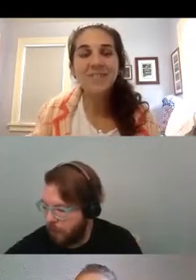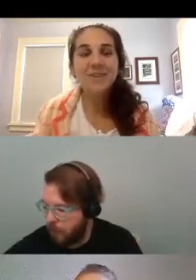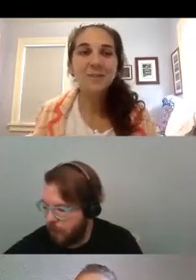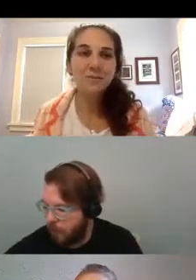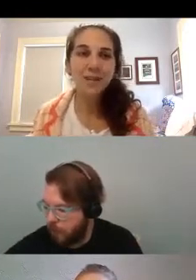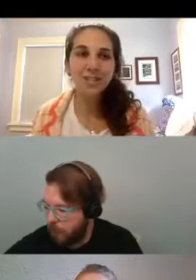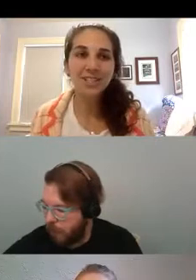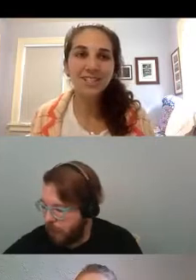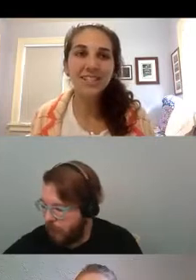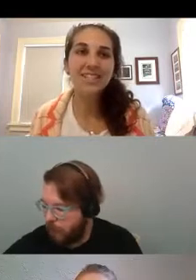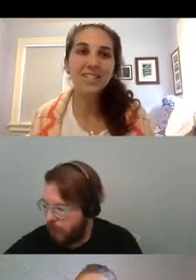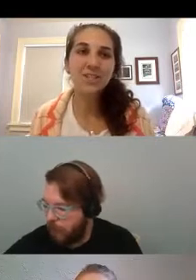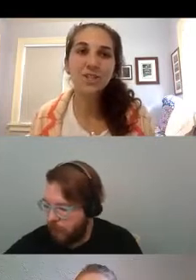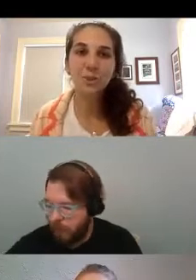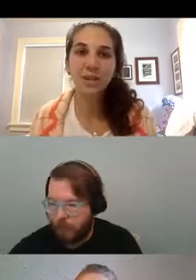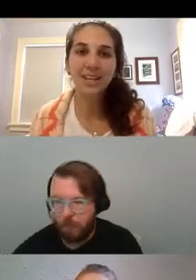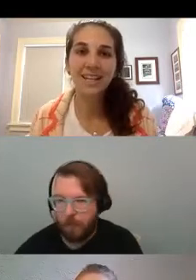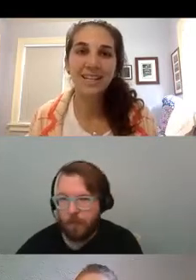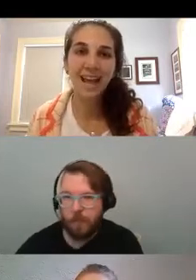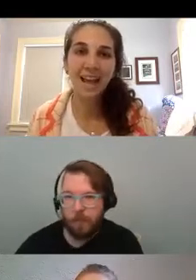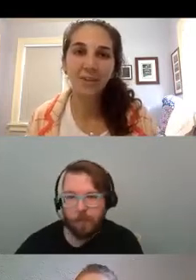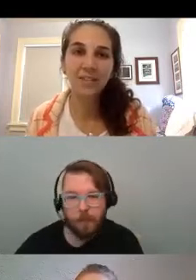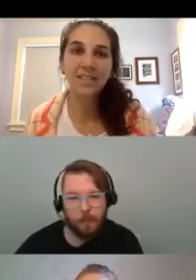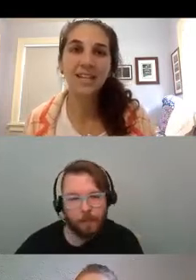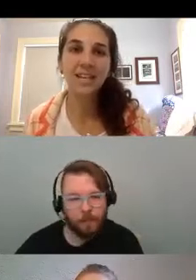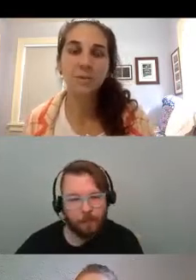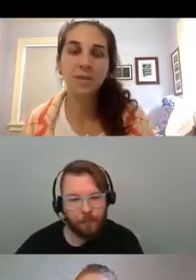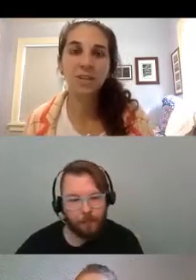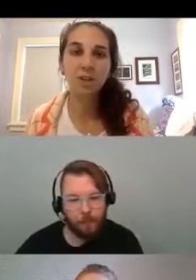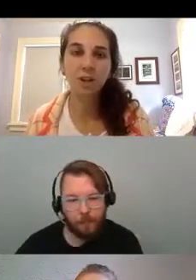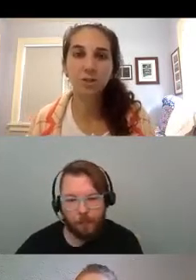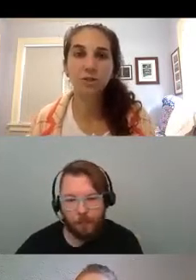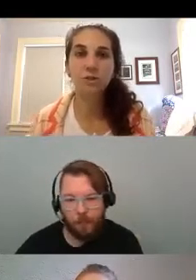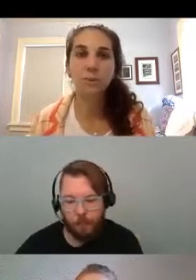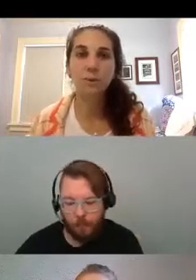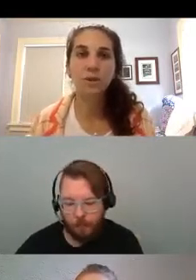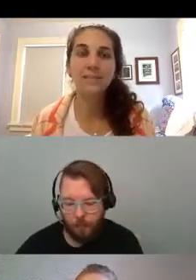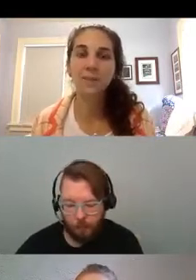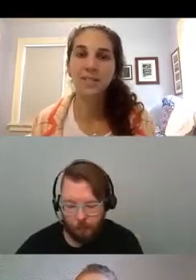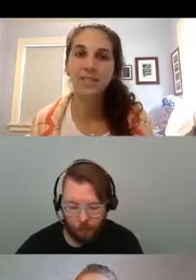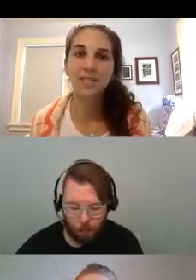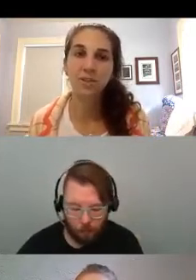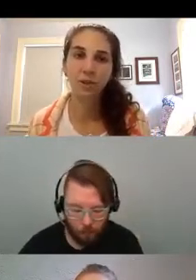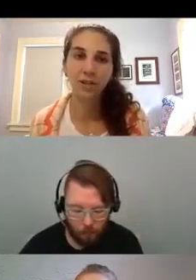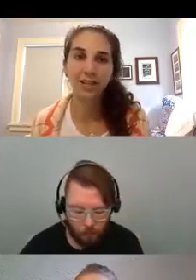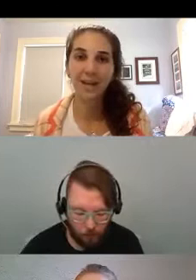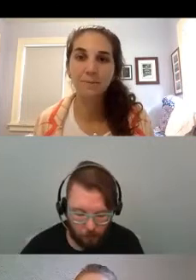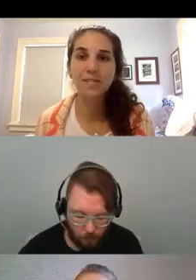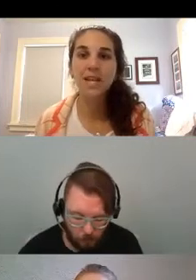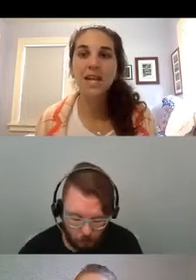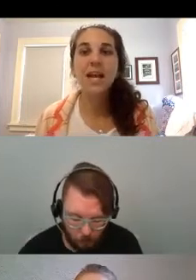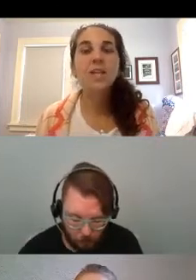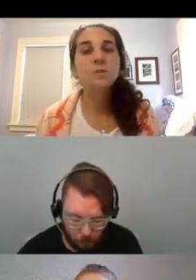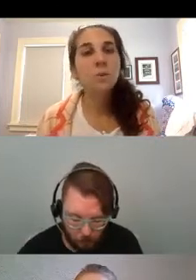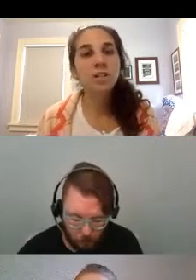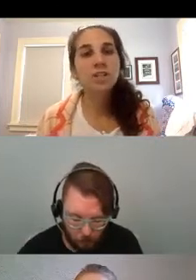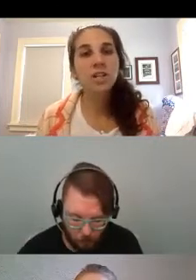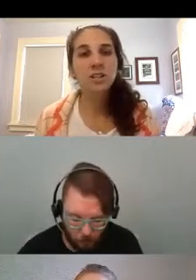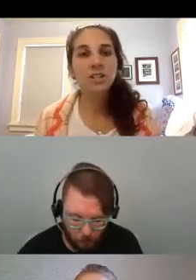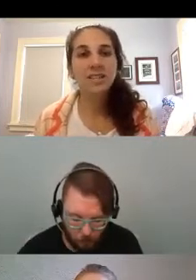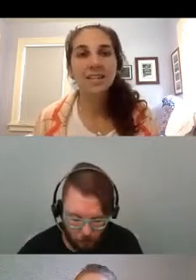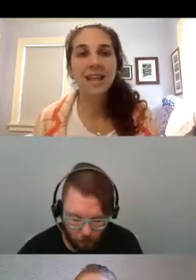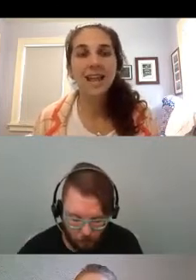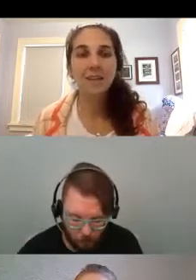And so as we've mentioned, in addition to working in the galleries, the engagement guides also support experiences in the learning labs. And so we wanted